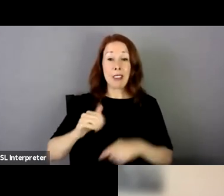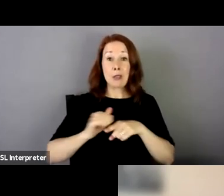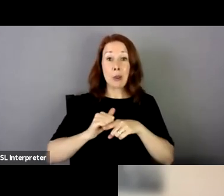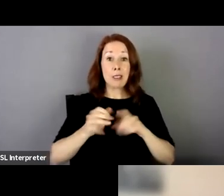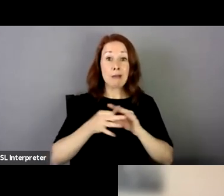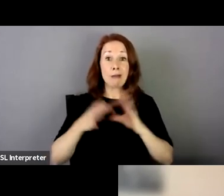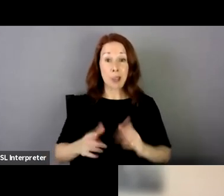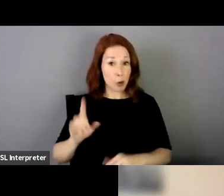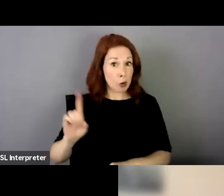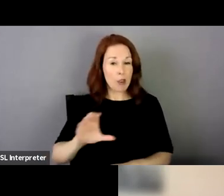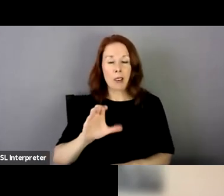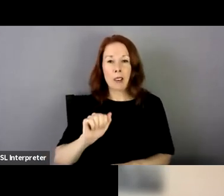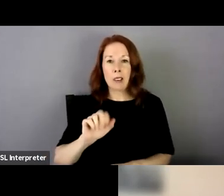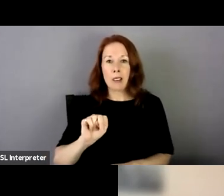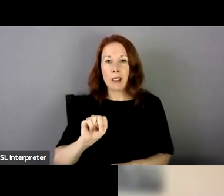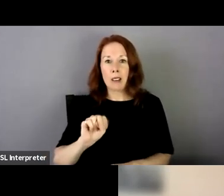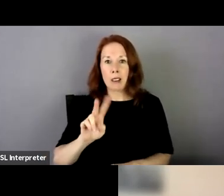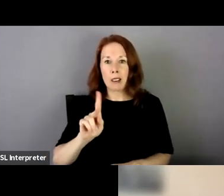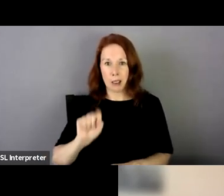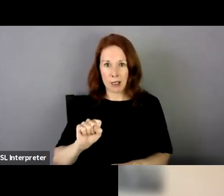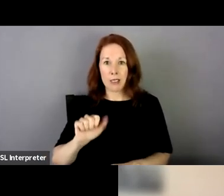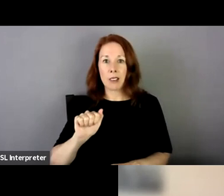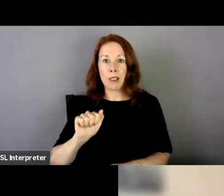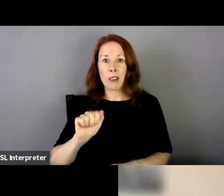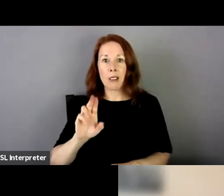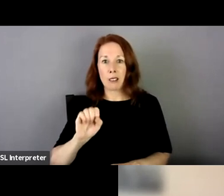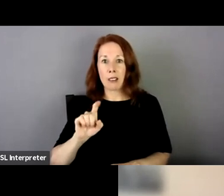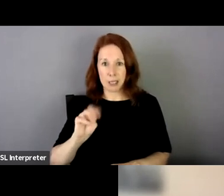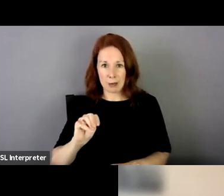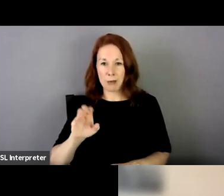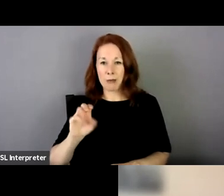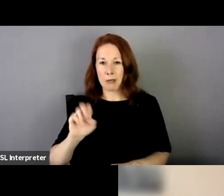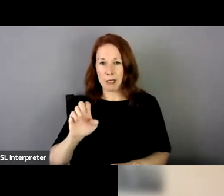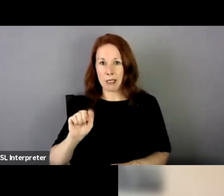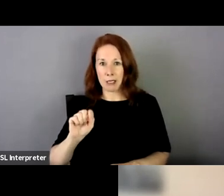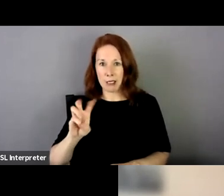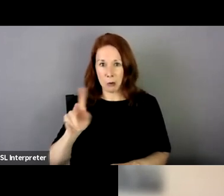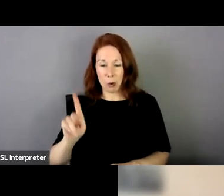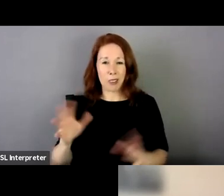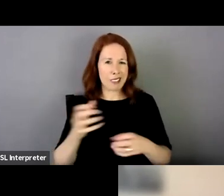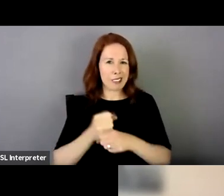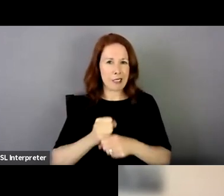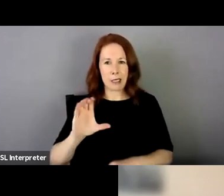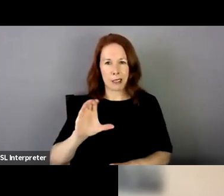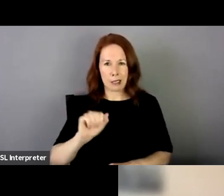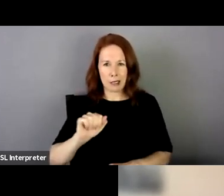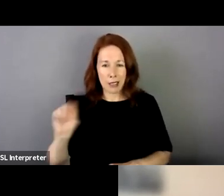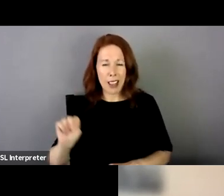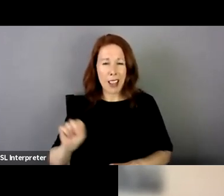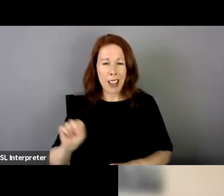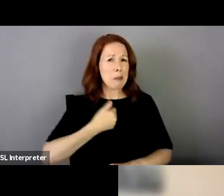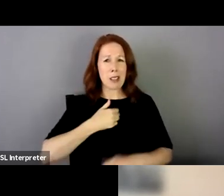coordinator at Canucks Autism Network, and I organize over 200 trainings a year with first